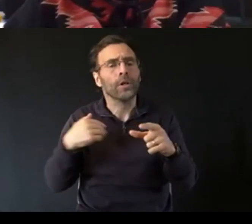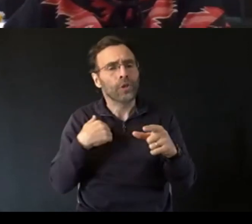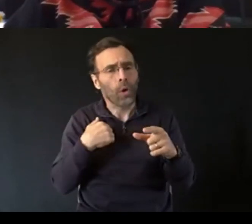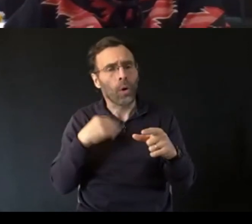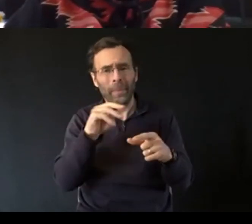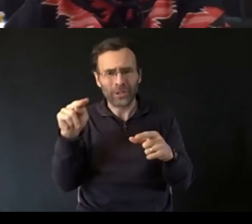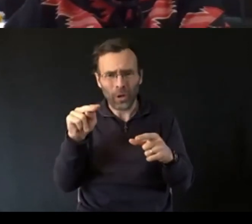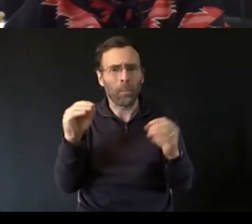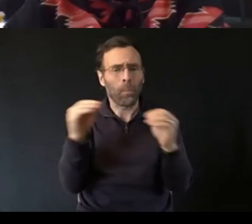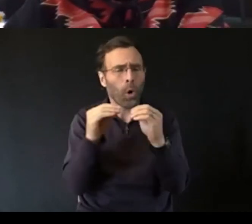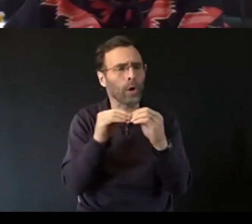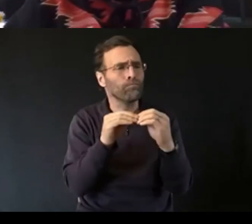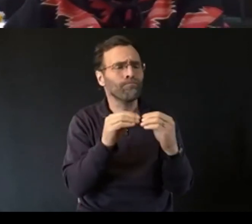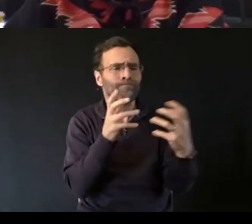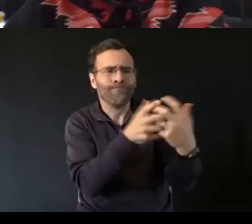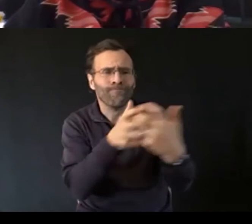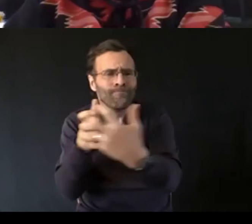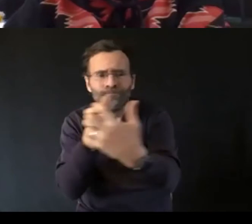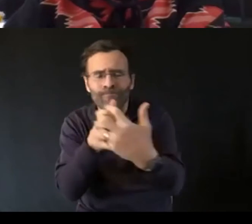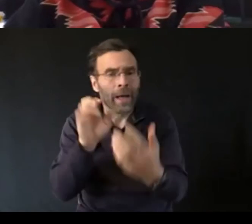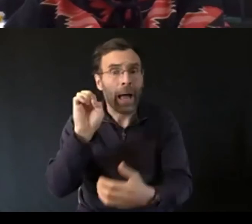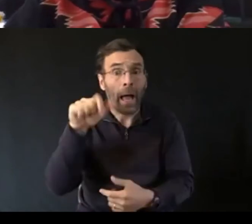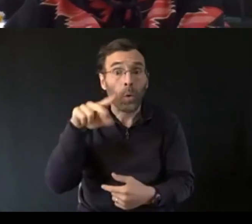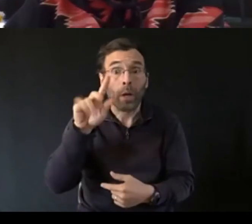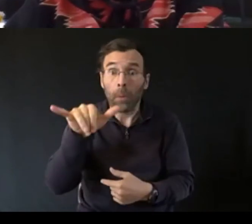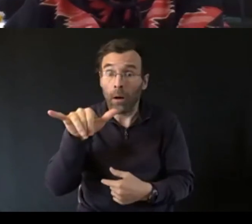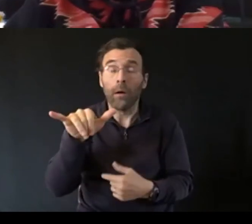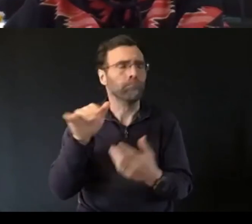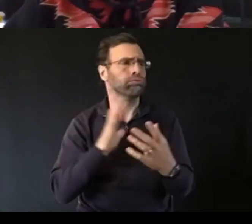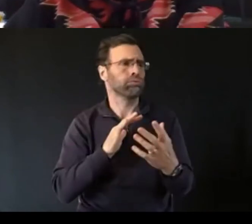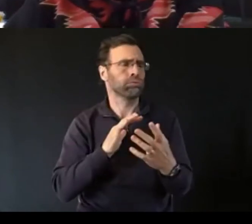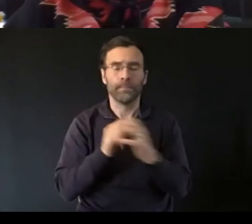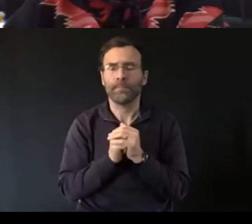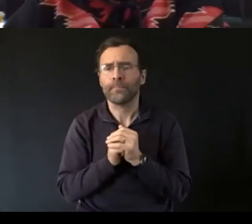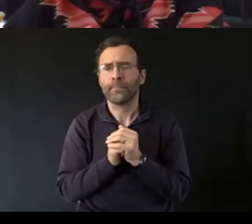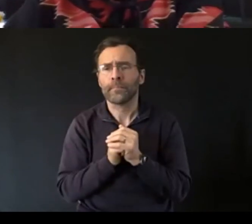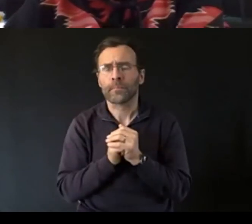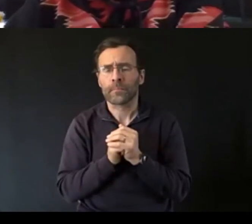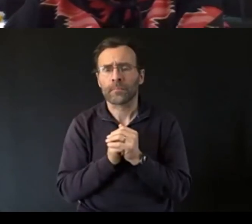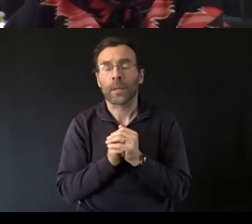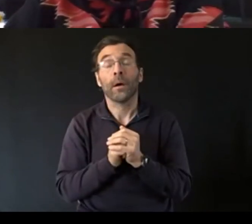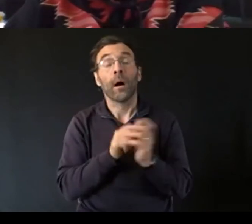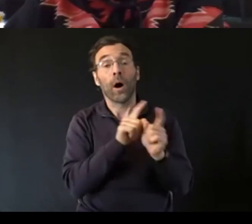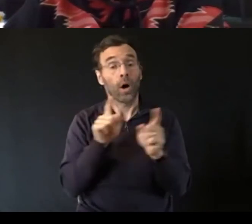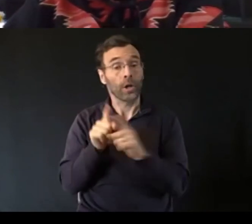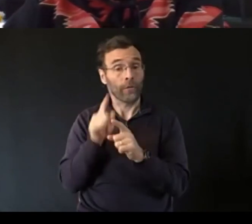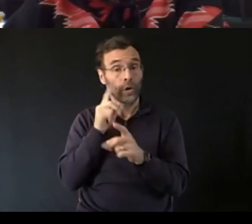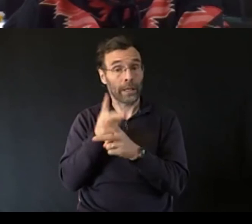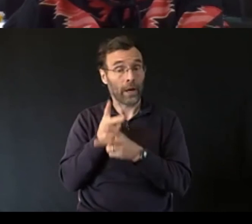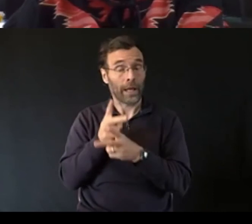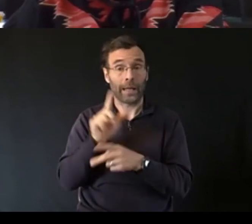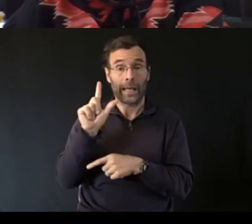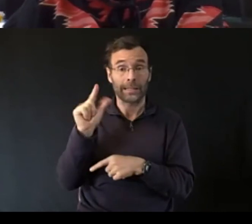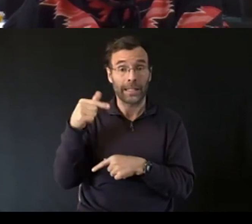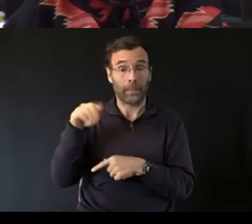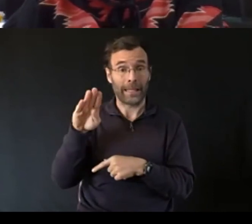to do that. It is important for all of our communities. I'd also like to say about sort of caregiving in the LGBT community.